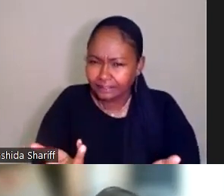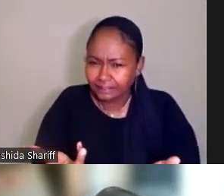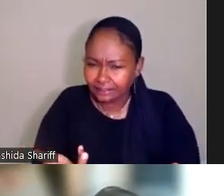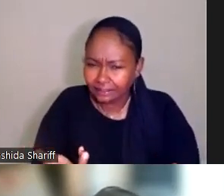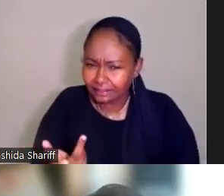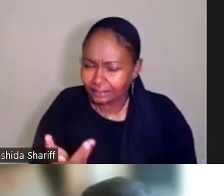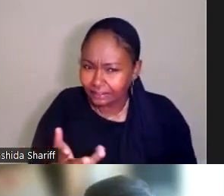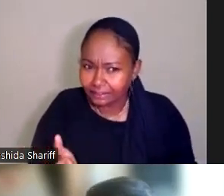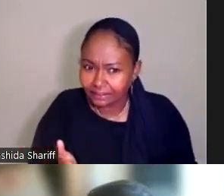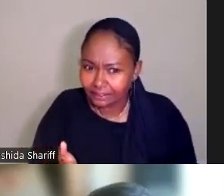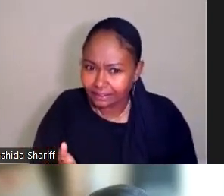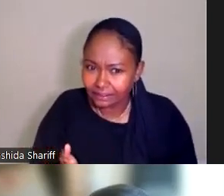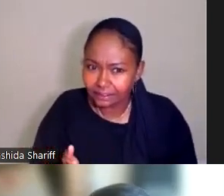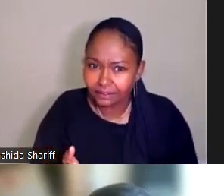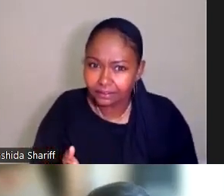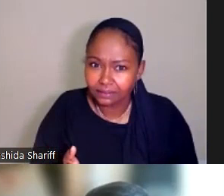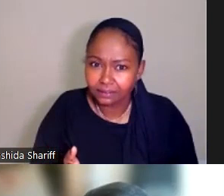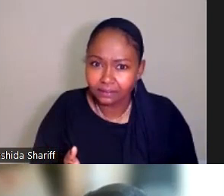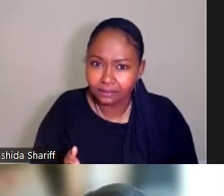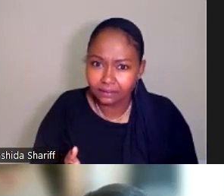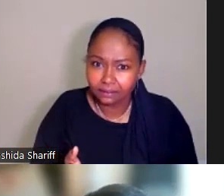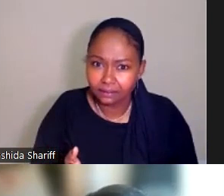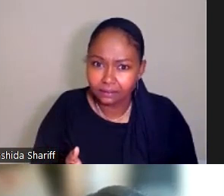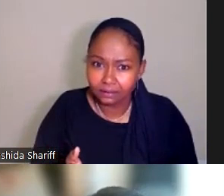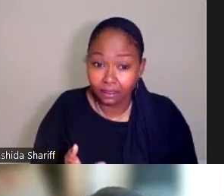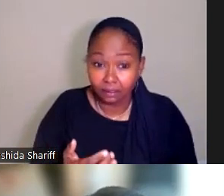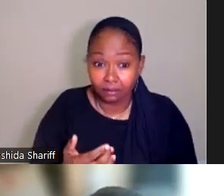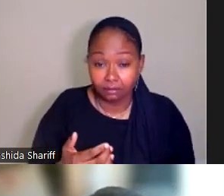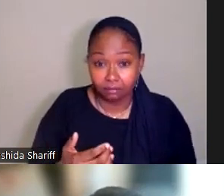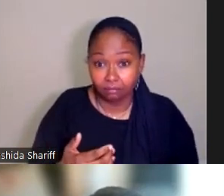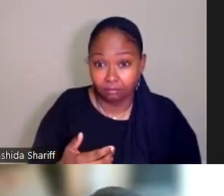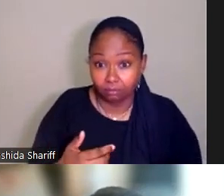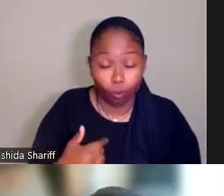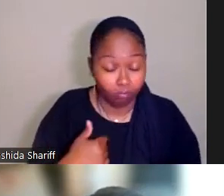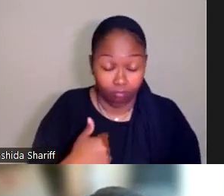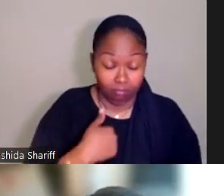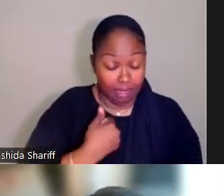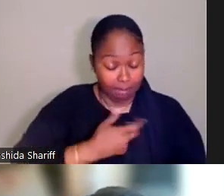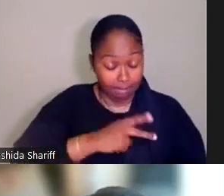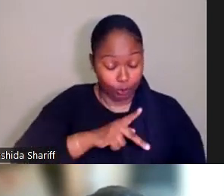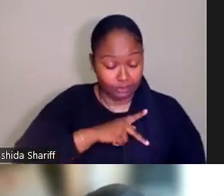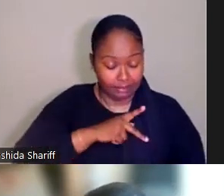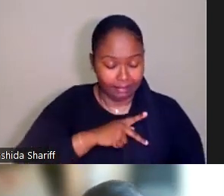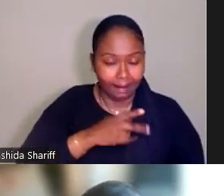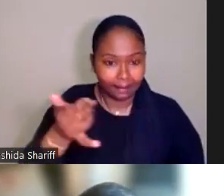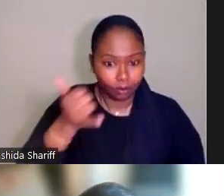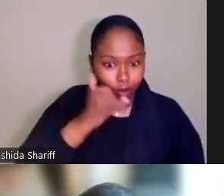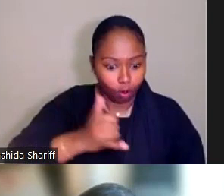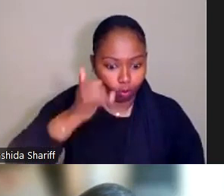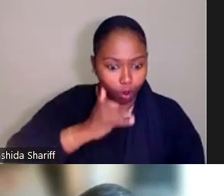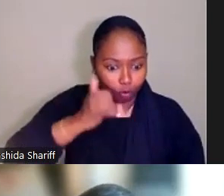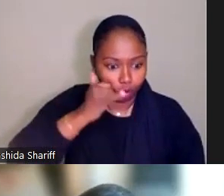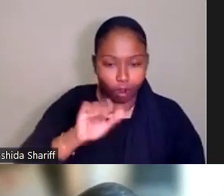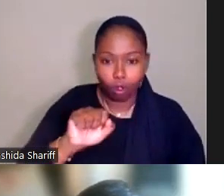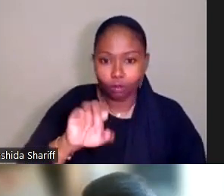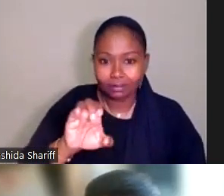Oh, I'll Because just share that. I get called for scammer literally every day,